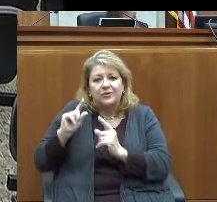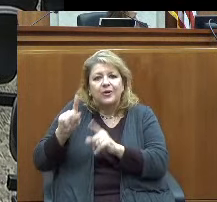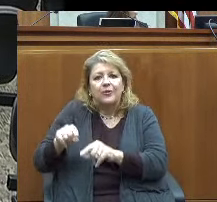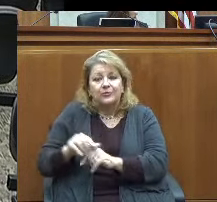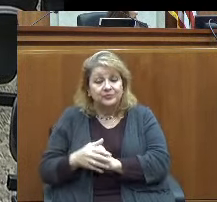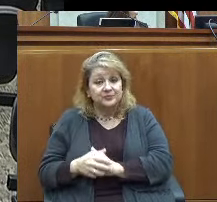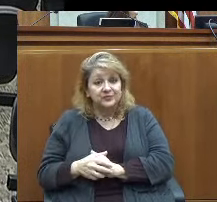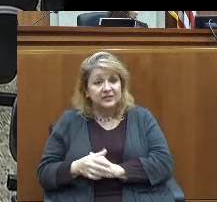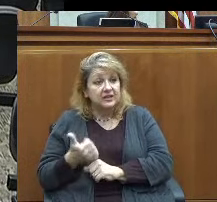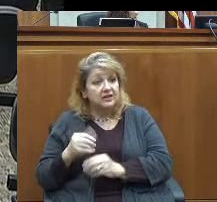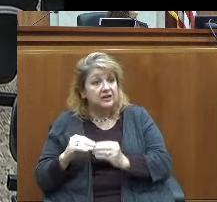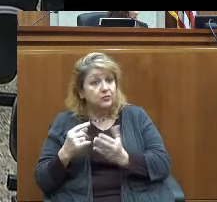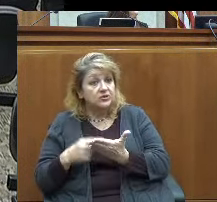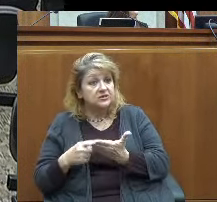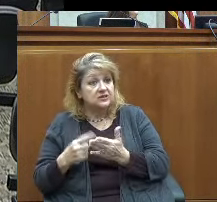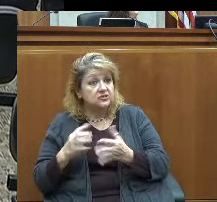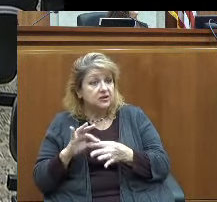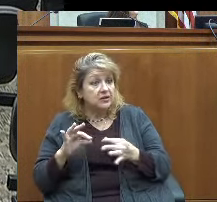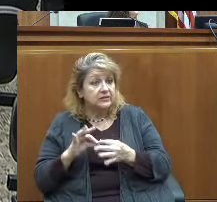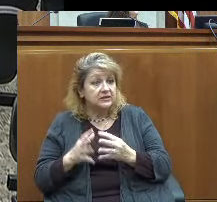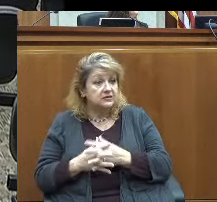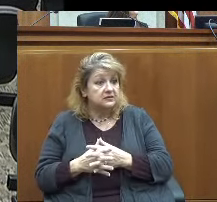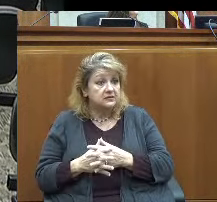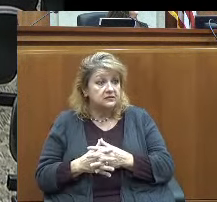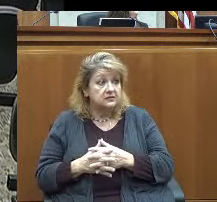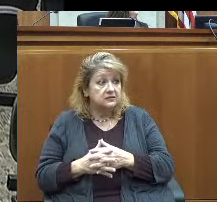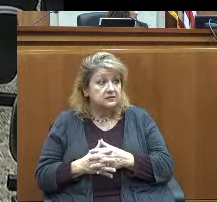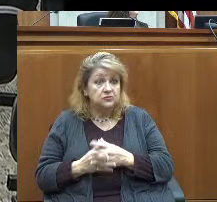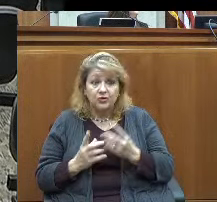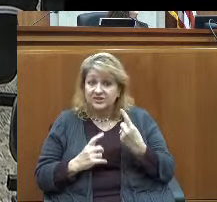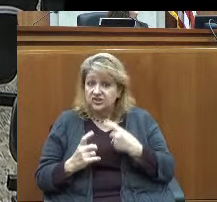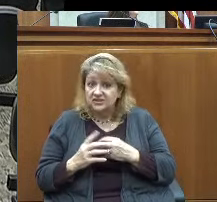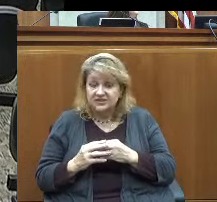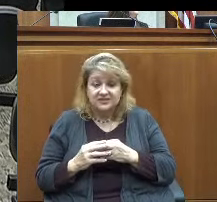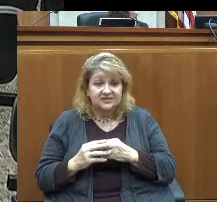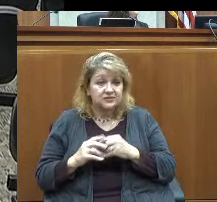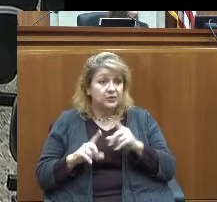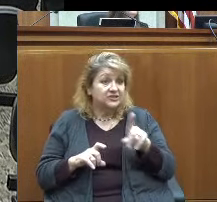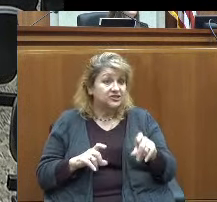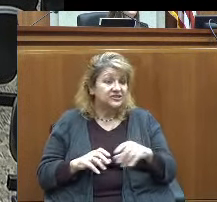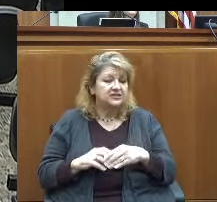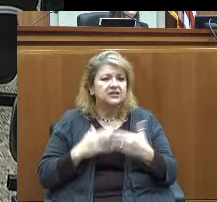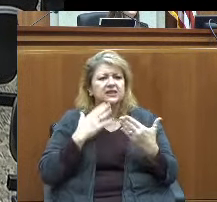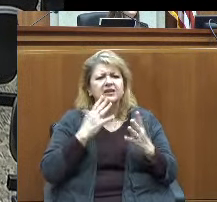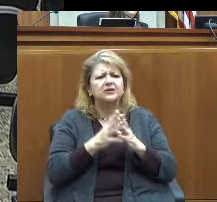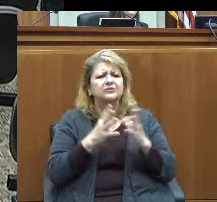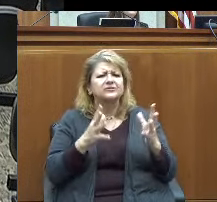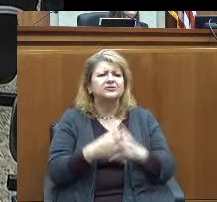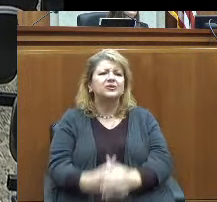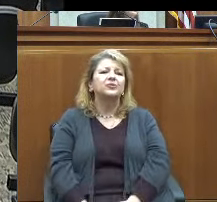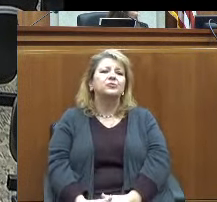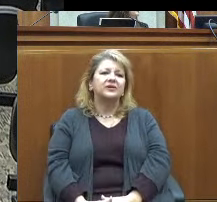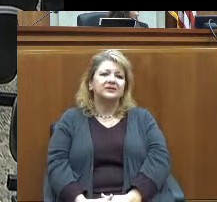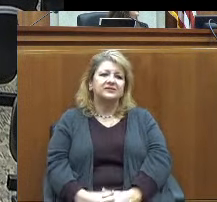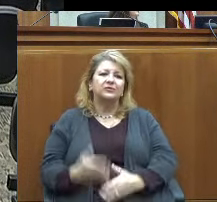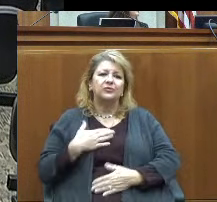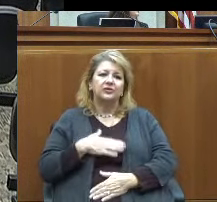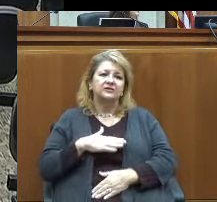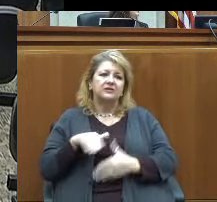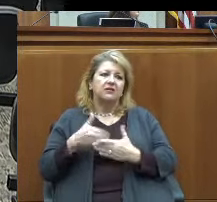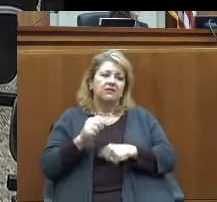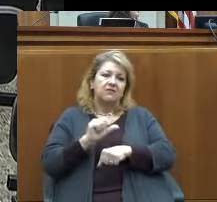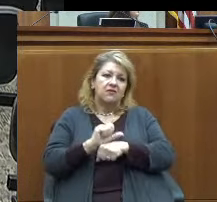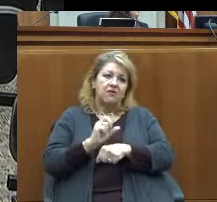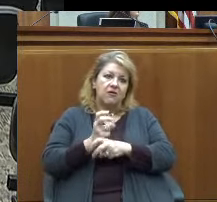Any more discussion? Comments? Questions? Well, we thank you so much. We appreciate all this